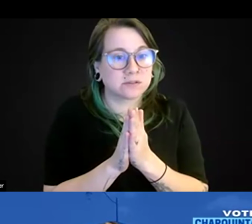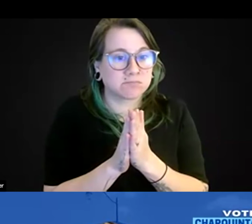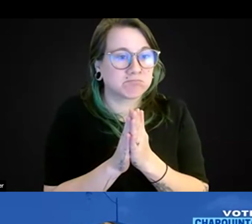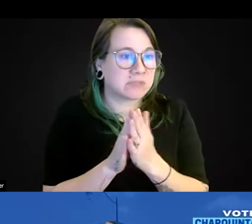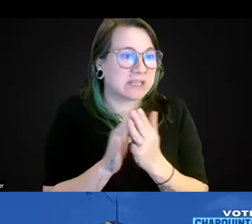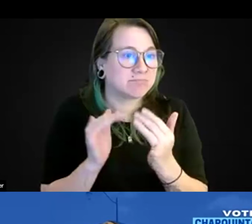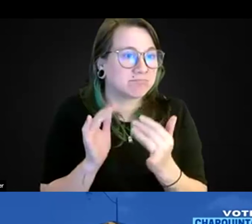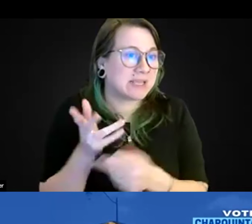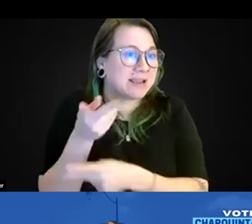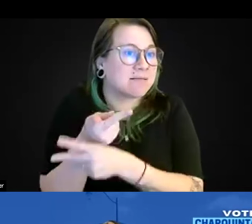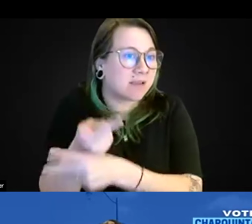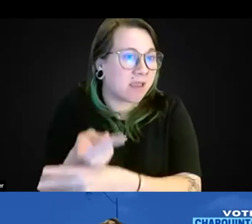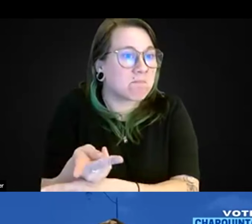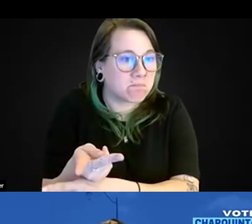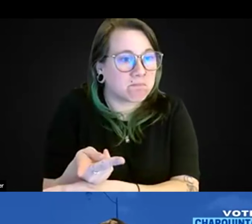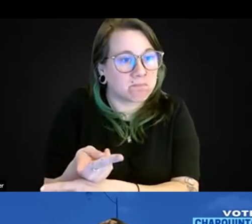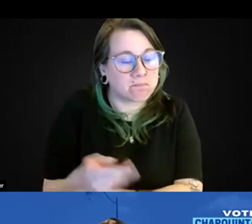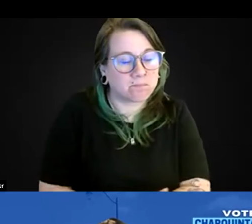kept.